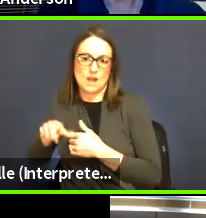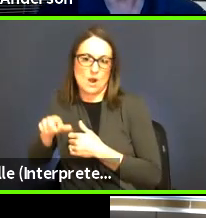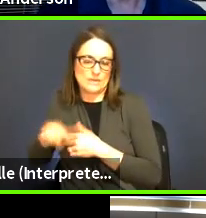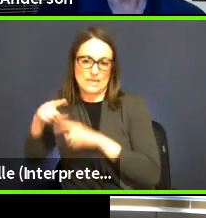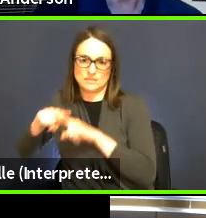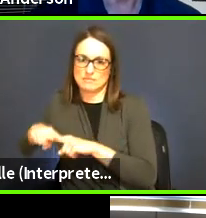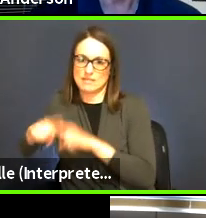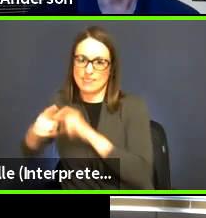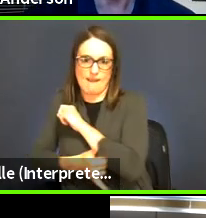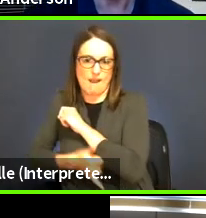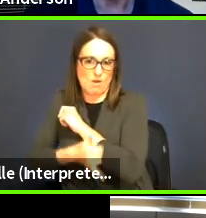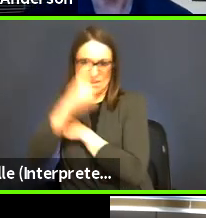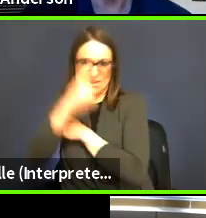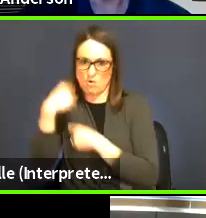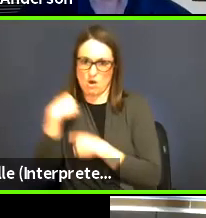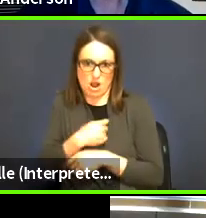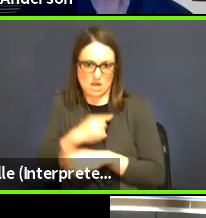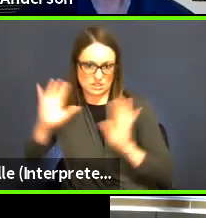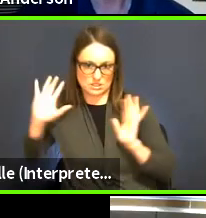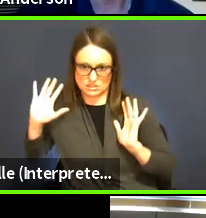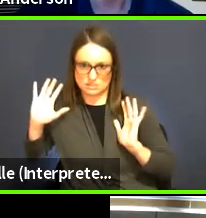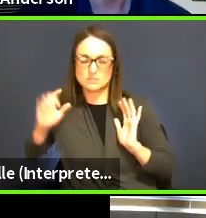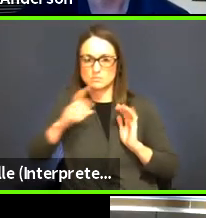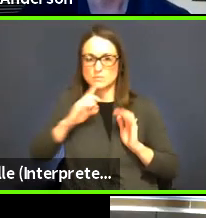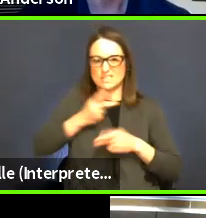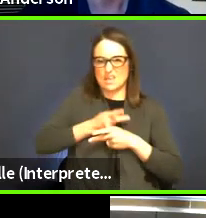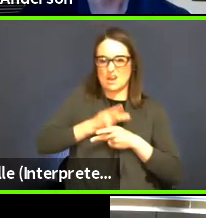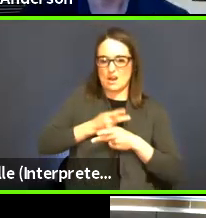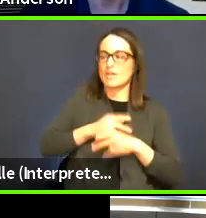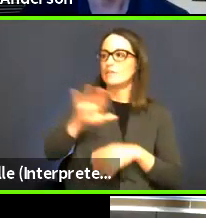Terrific, thank you. Thanks, Blaine.